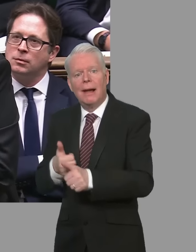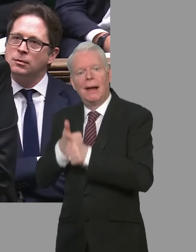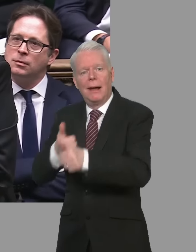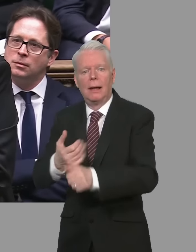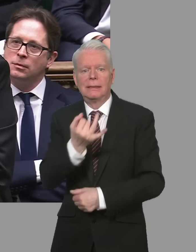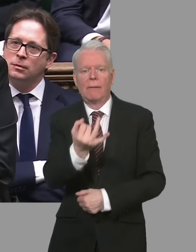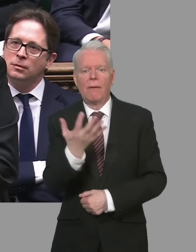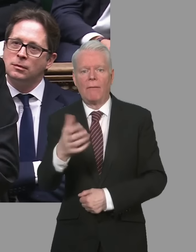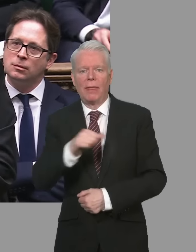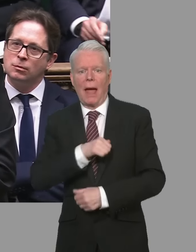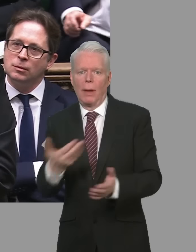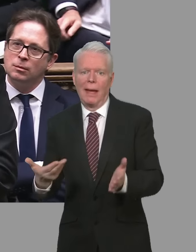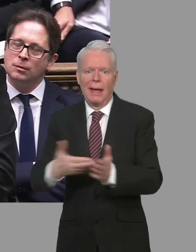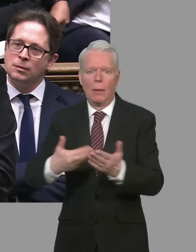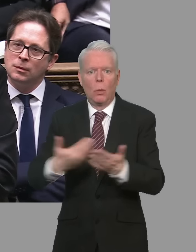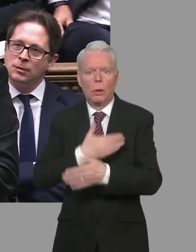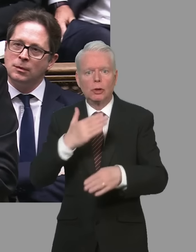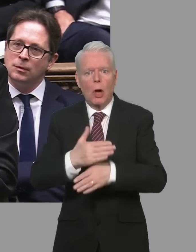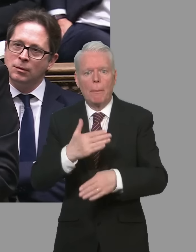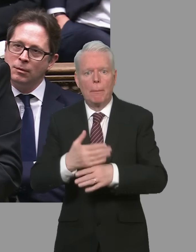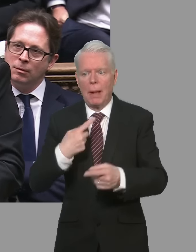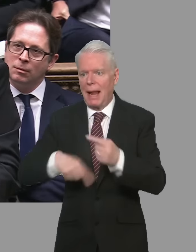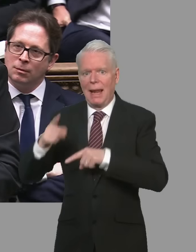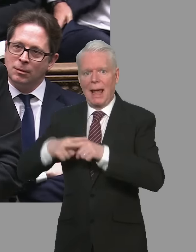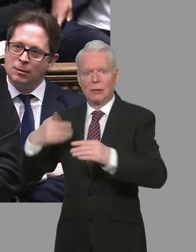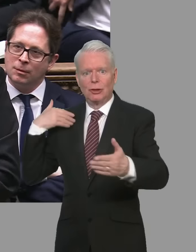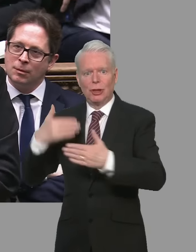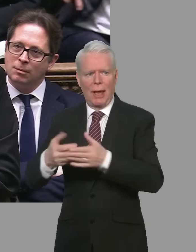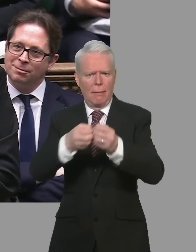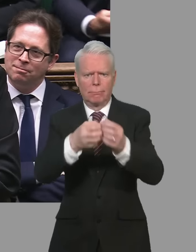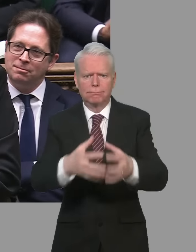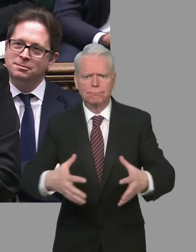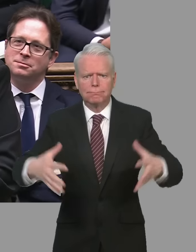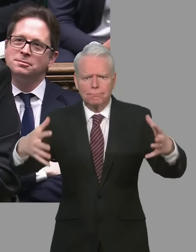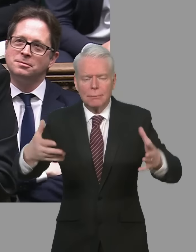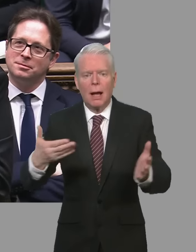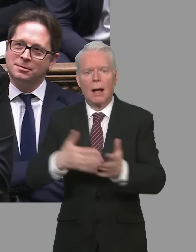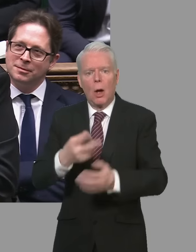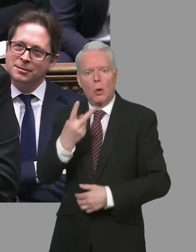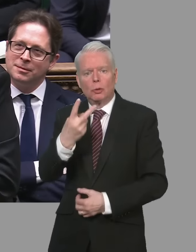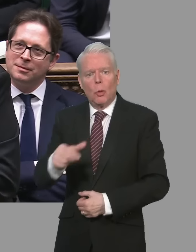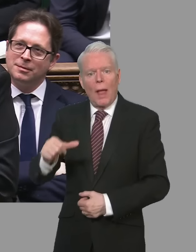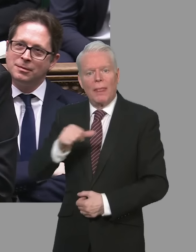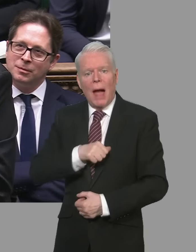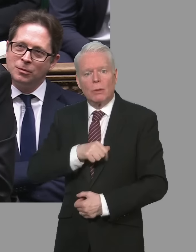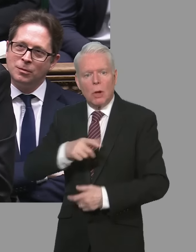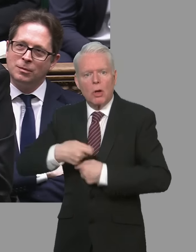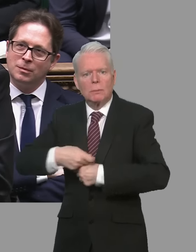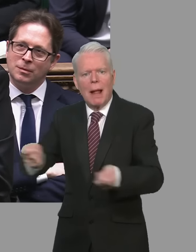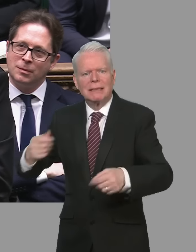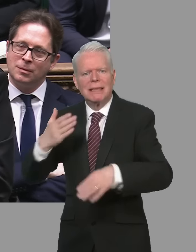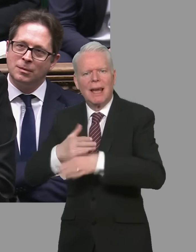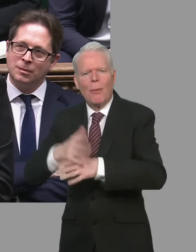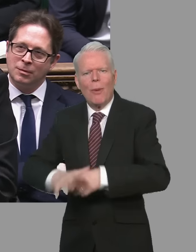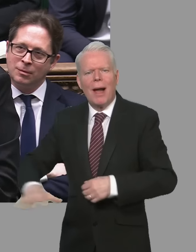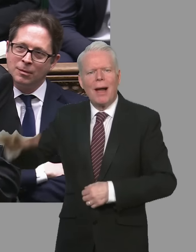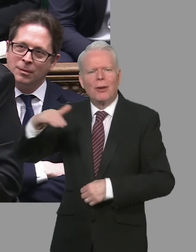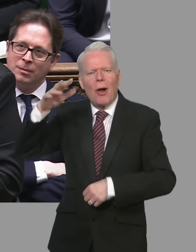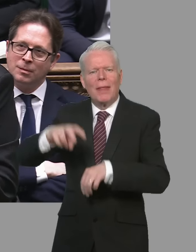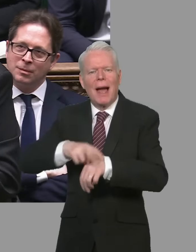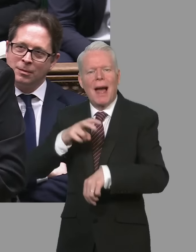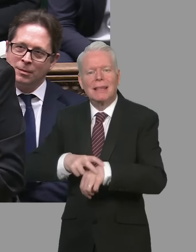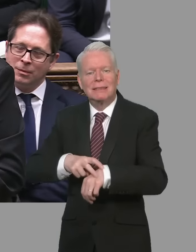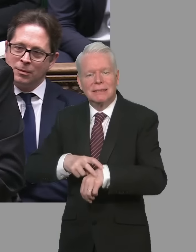the Secretary of State agree with Unite the Union, of which I know he's a member, that this is the result of the government's